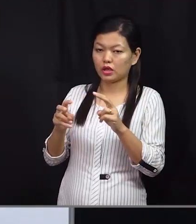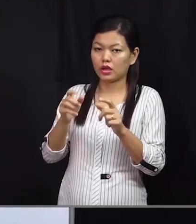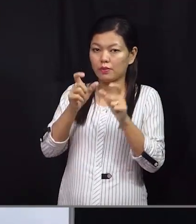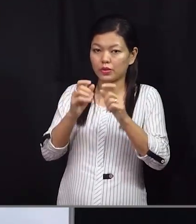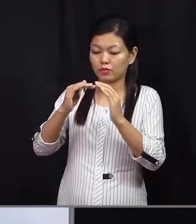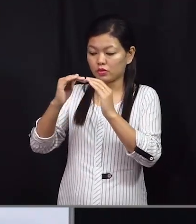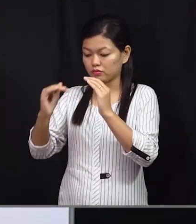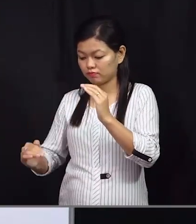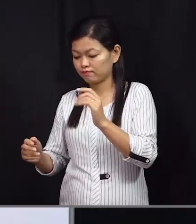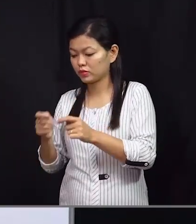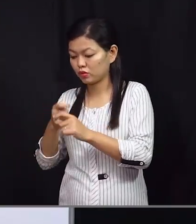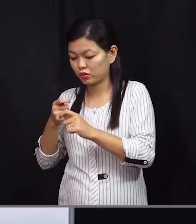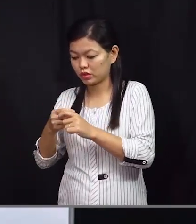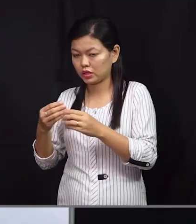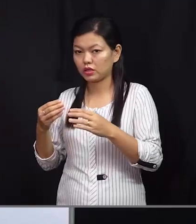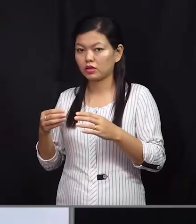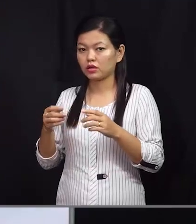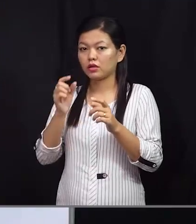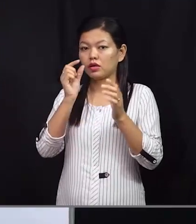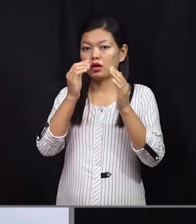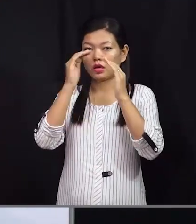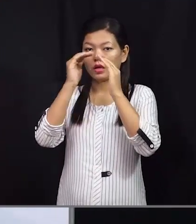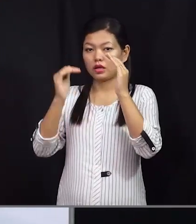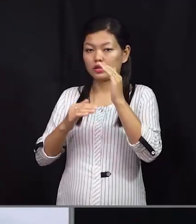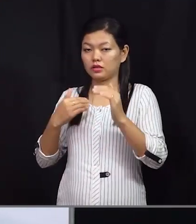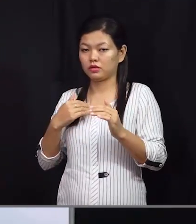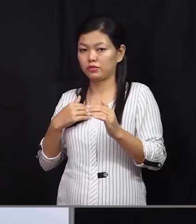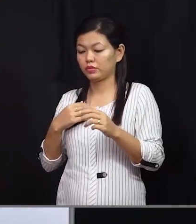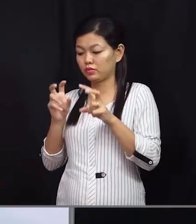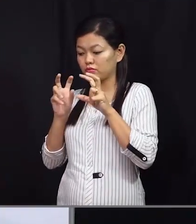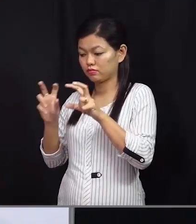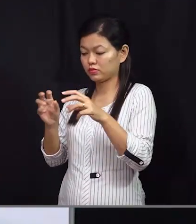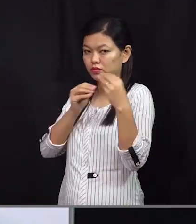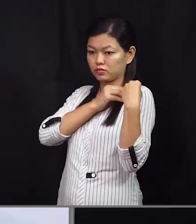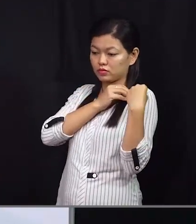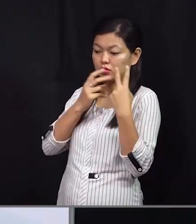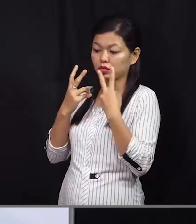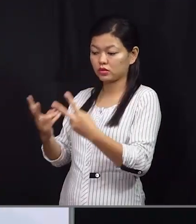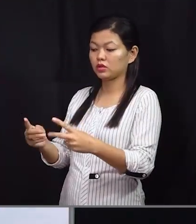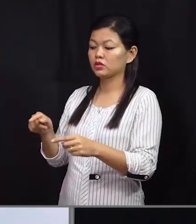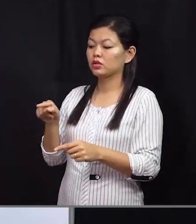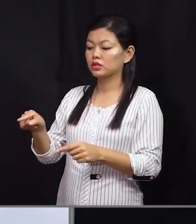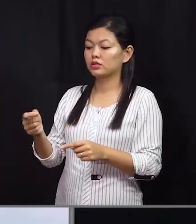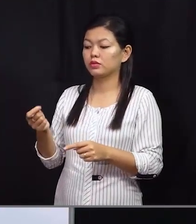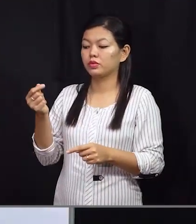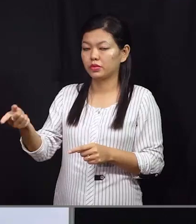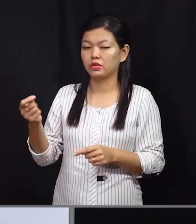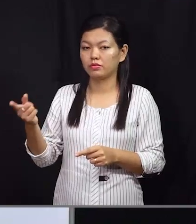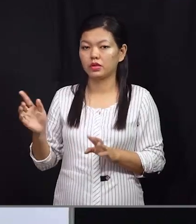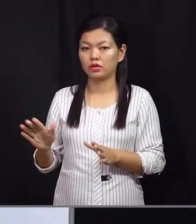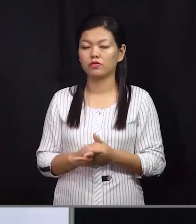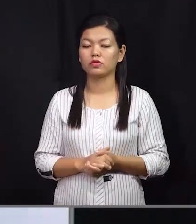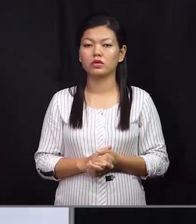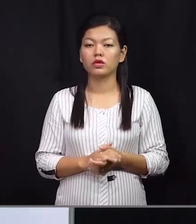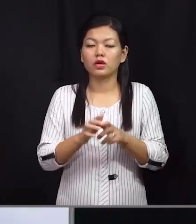example. Okay, if a doctor works in a government hospital, Okay, if a doctor is working in a